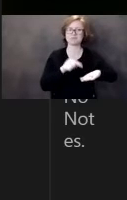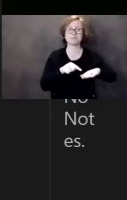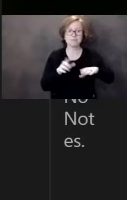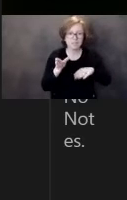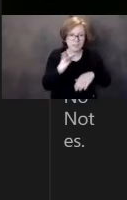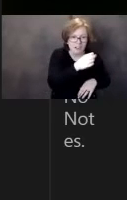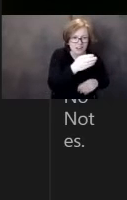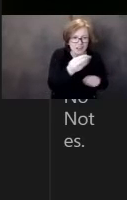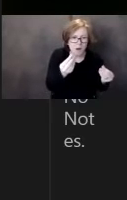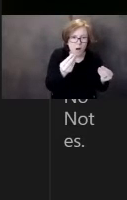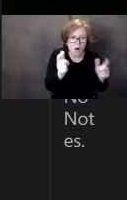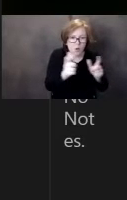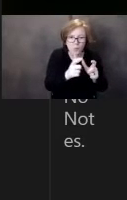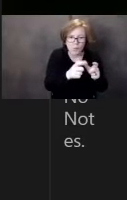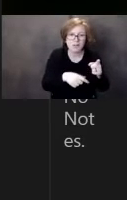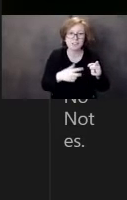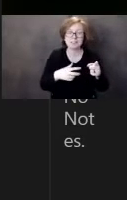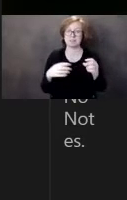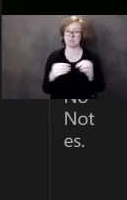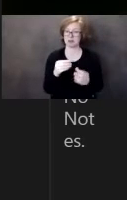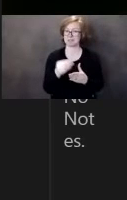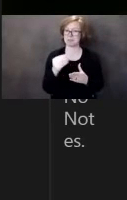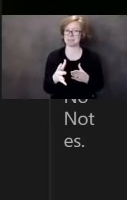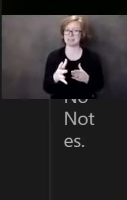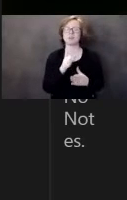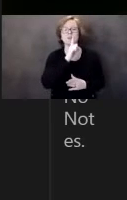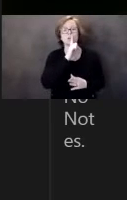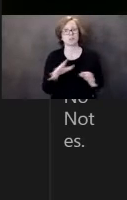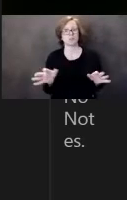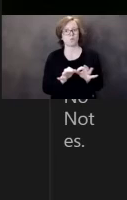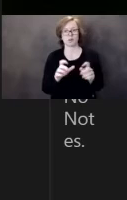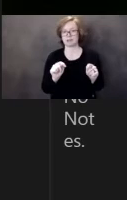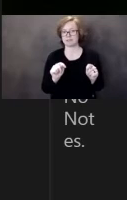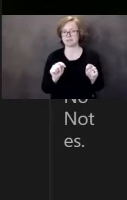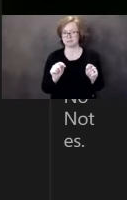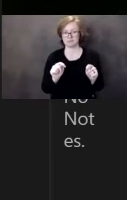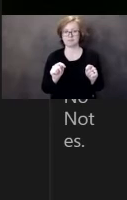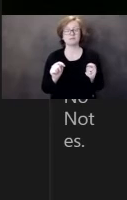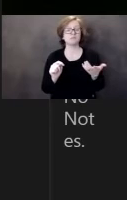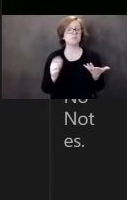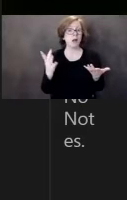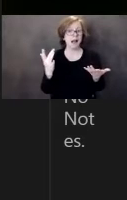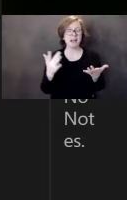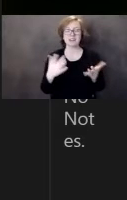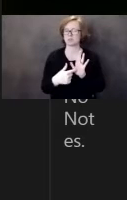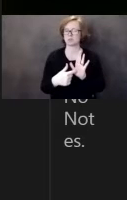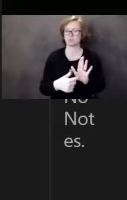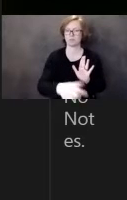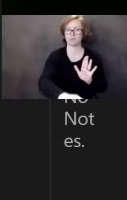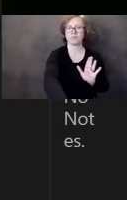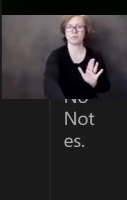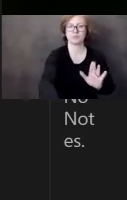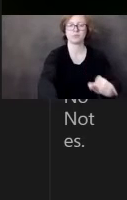which costs a little bit more, is really worth considering. Because what if you, I'll show you the next slides. What if